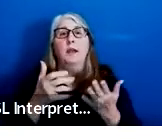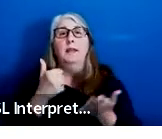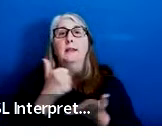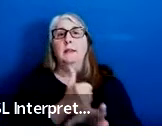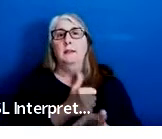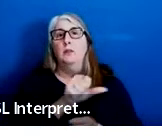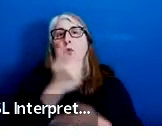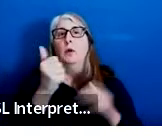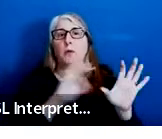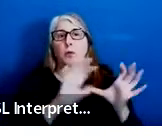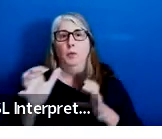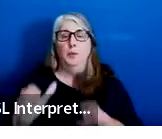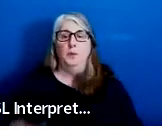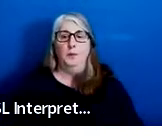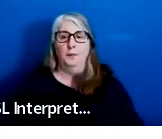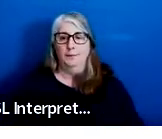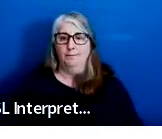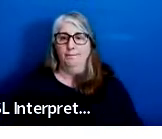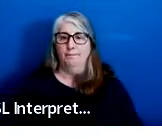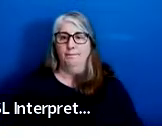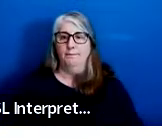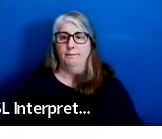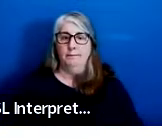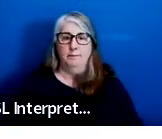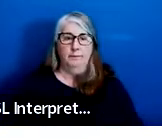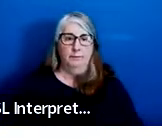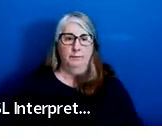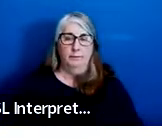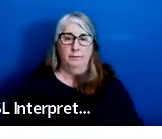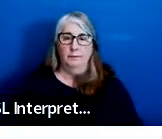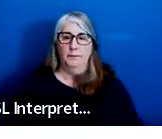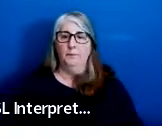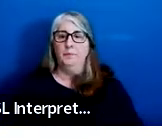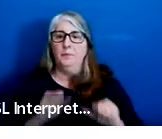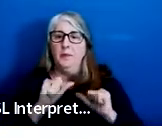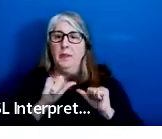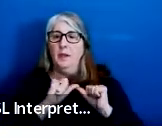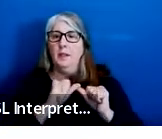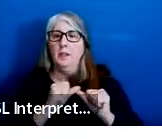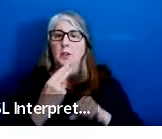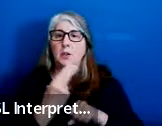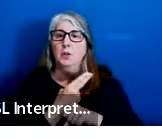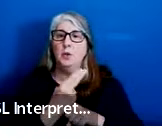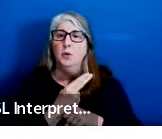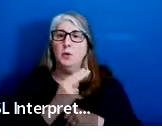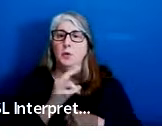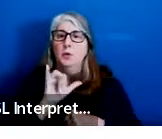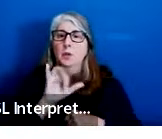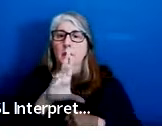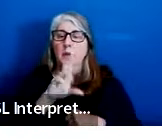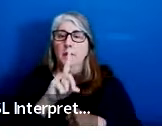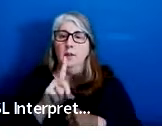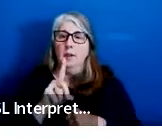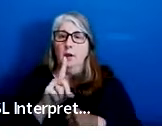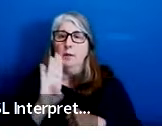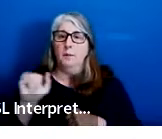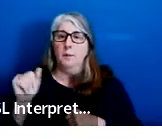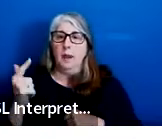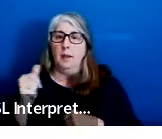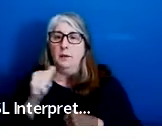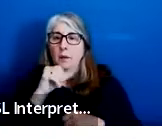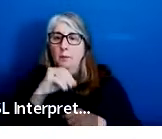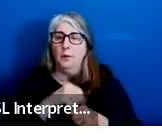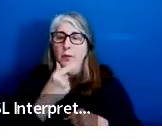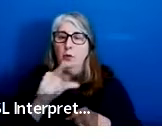groups. Okay. Can I continue to use the yard trim bags instead of putting the yard trim or leaves in my green